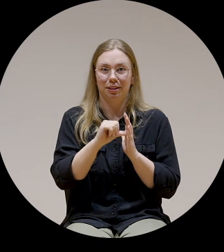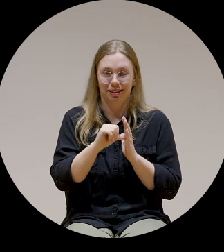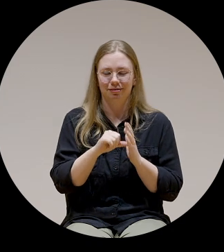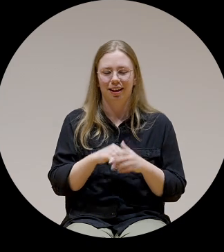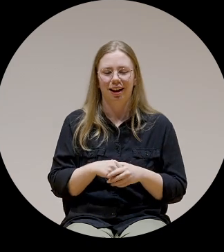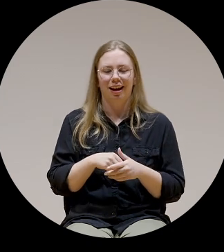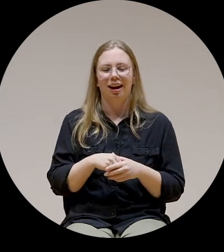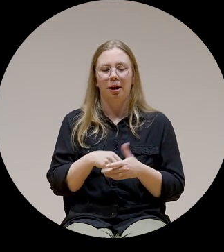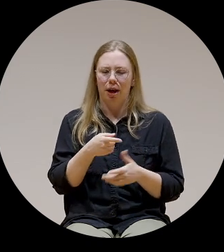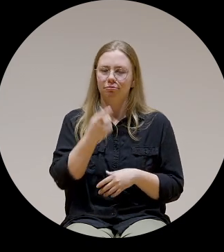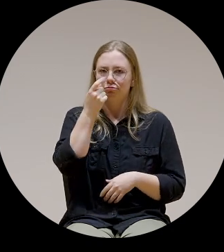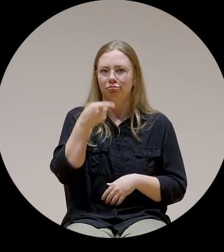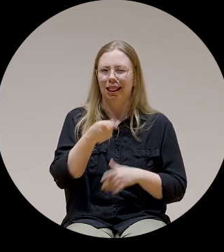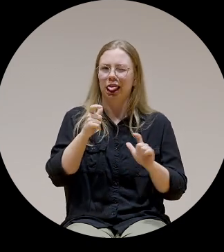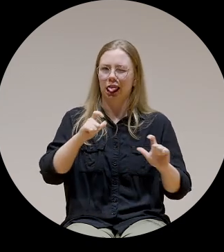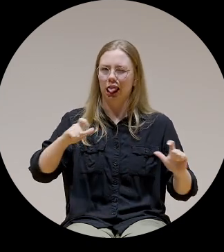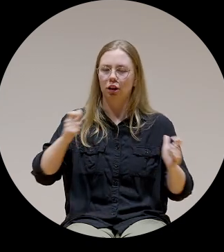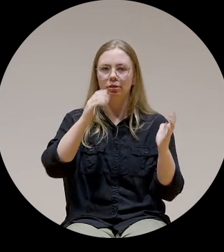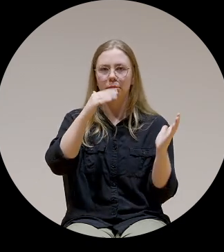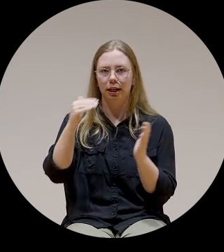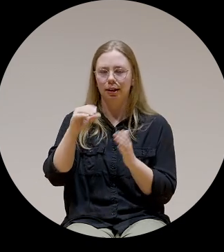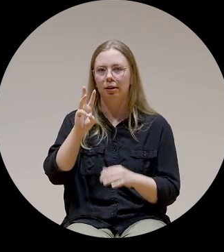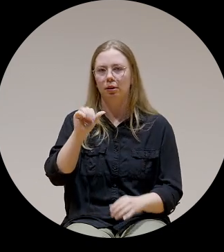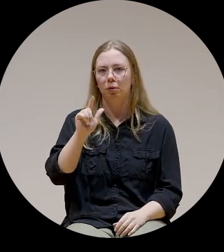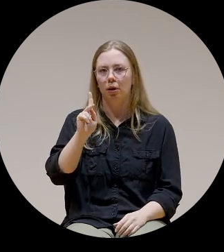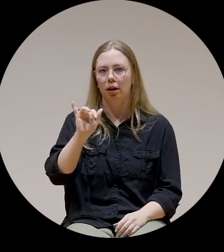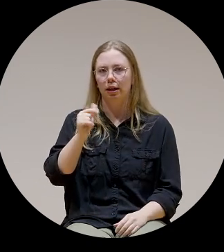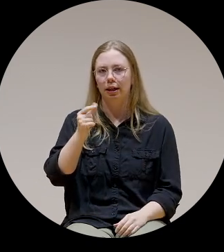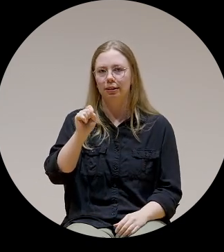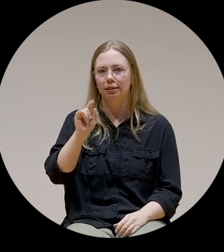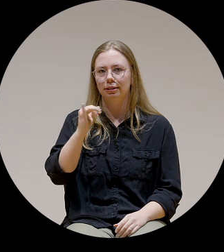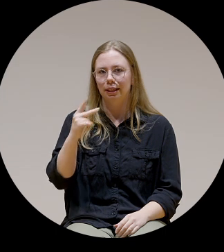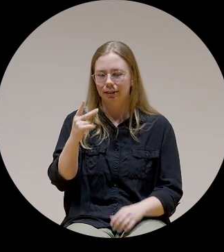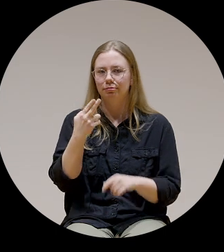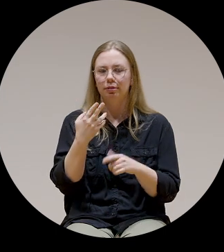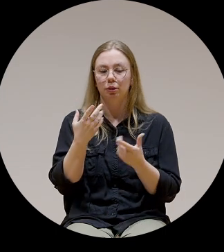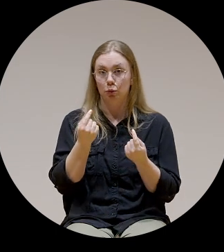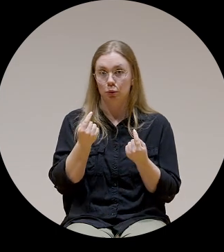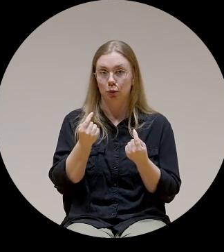large painting that Walking Stick used, and if you were here last night, you've already heard this, so forgive me,